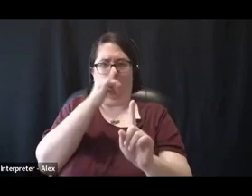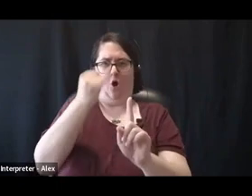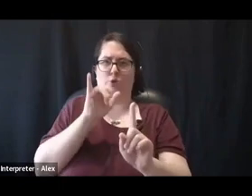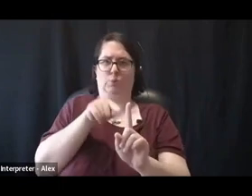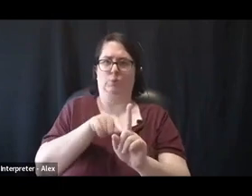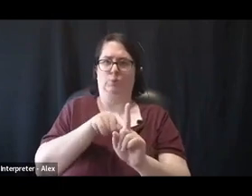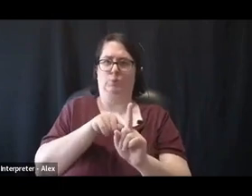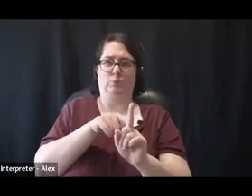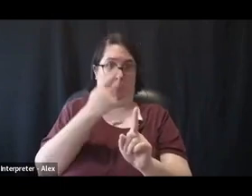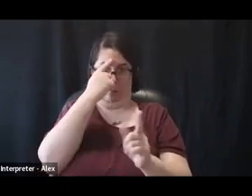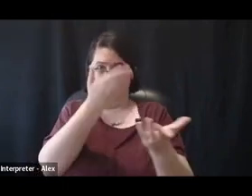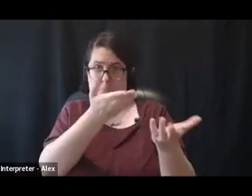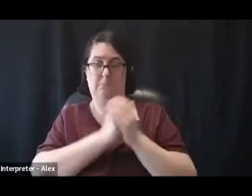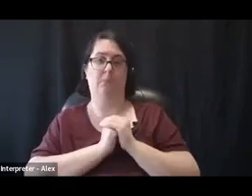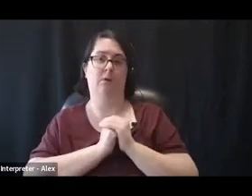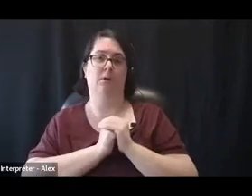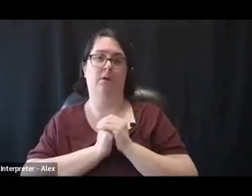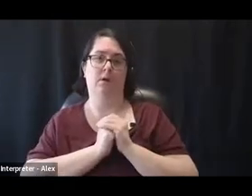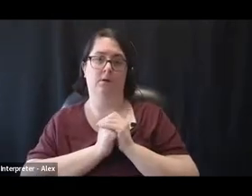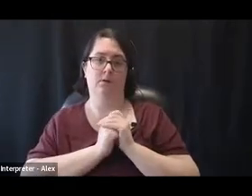artistic process?